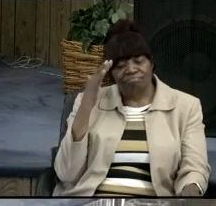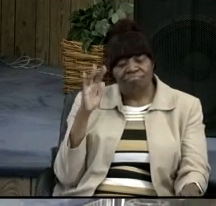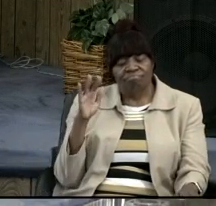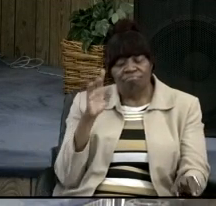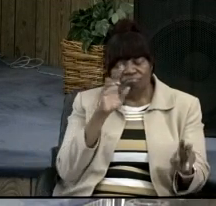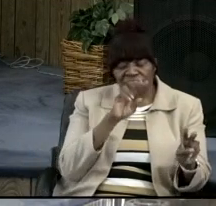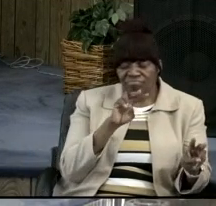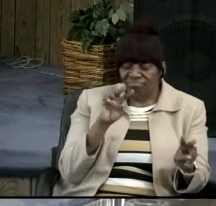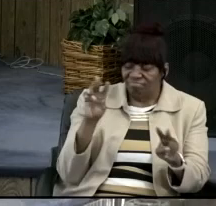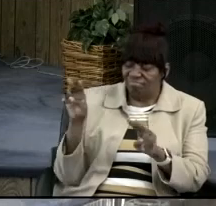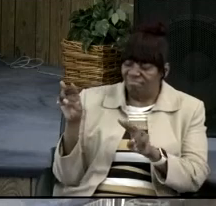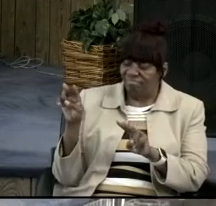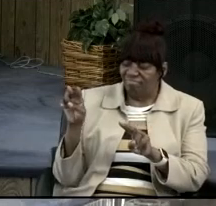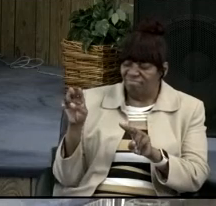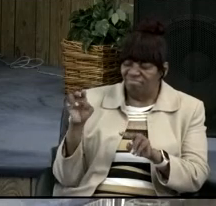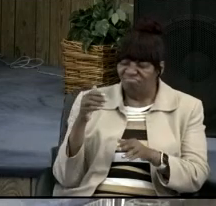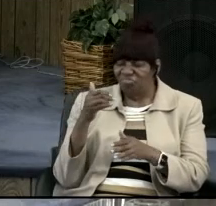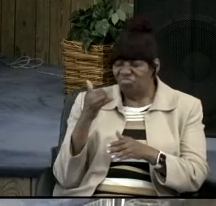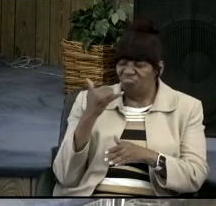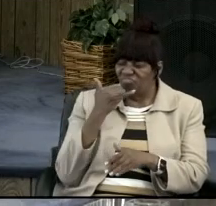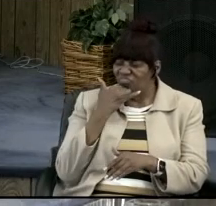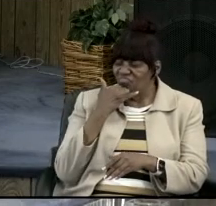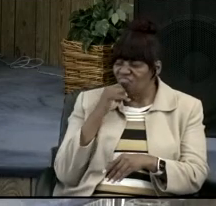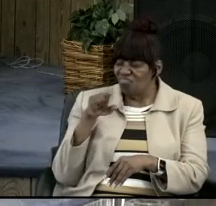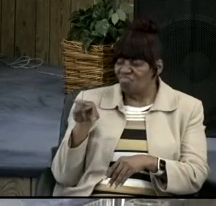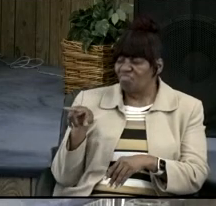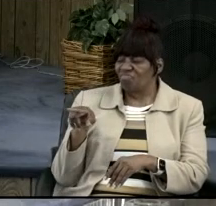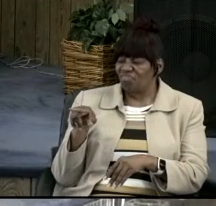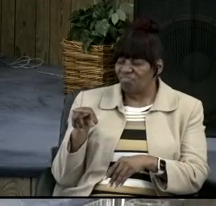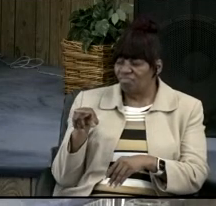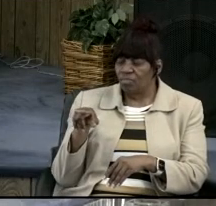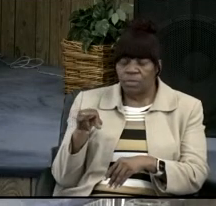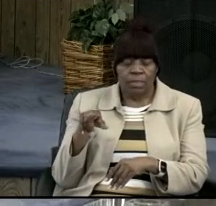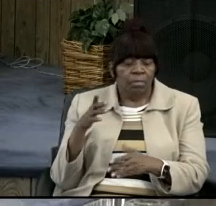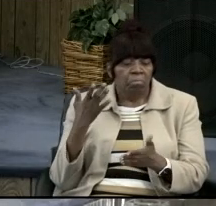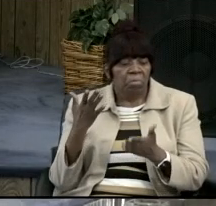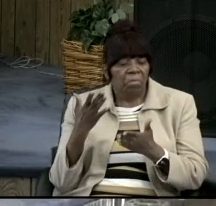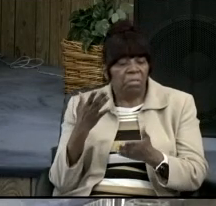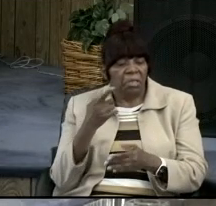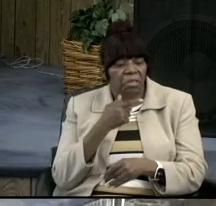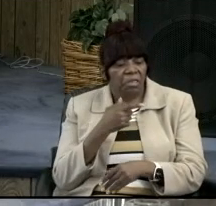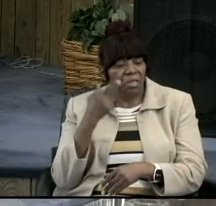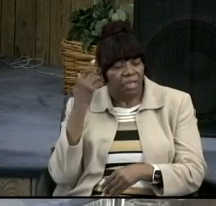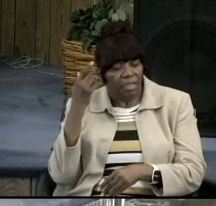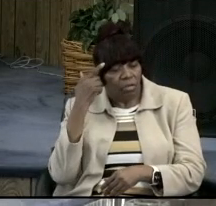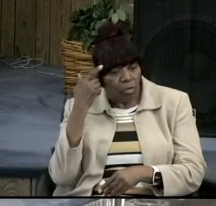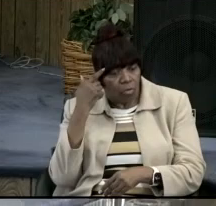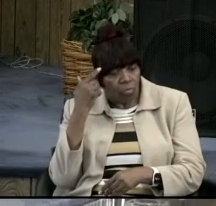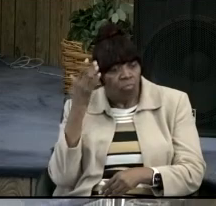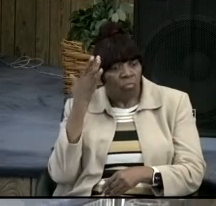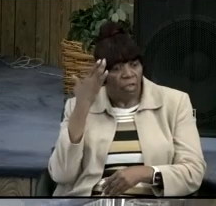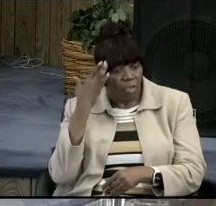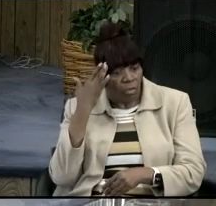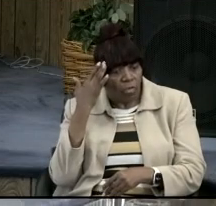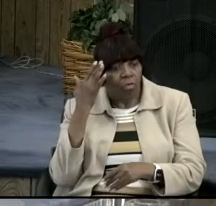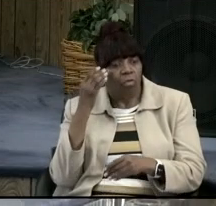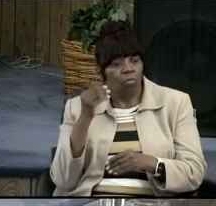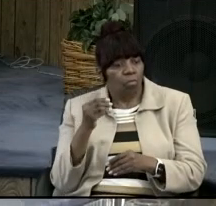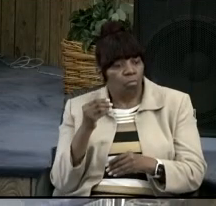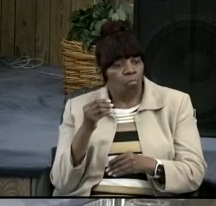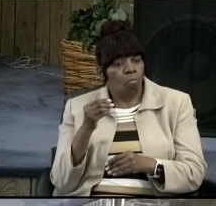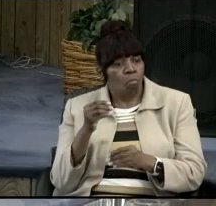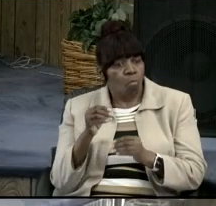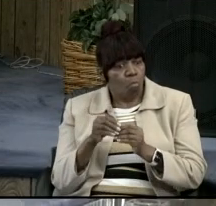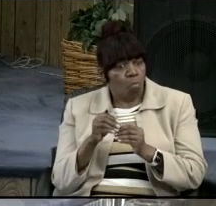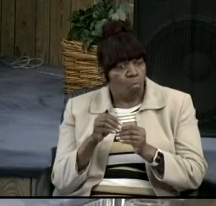So they looking at you like, what's wrong with you? They probably think they know more than we do because they have things we didn't